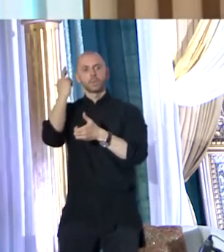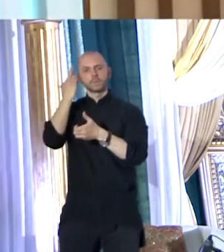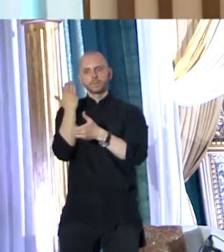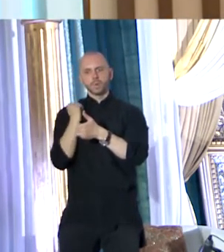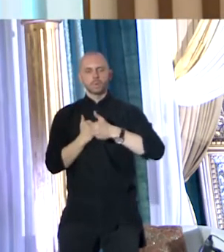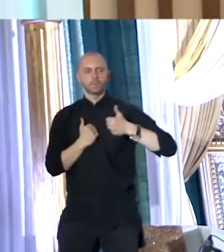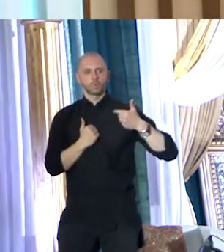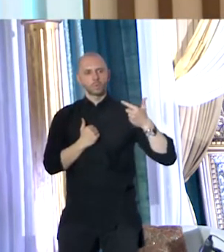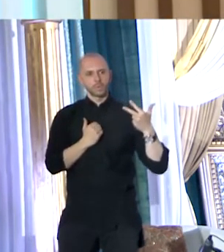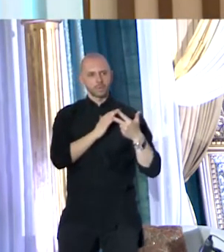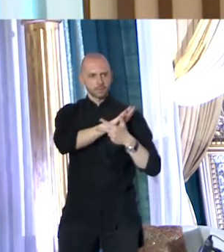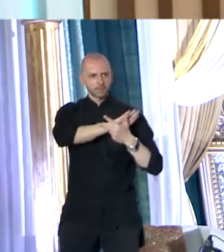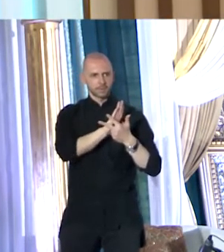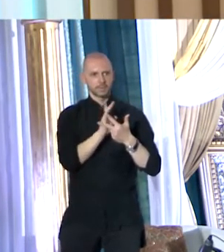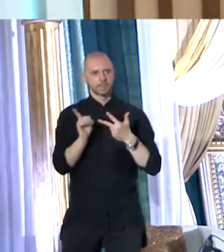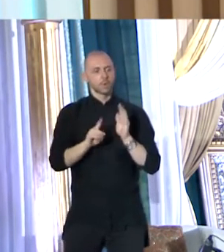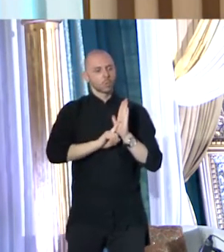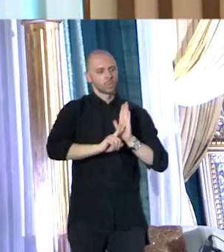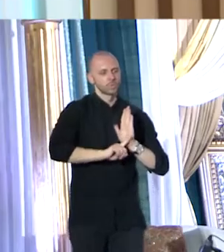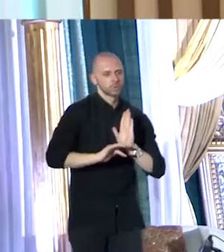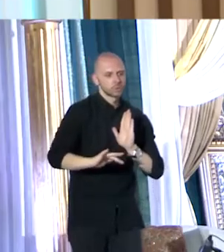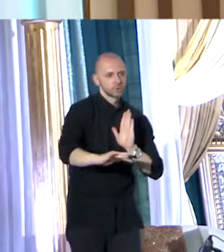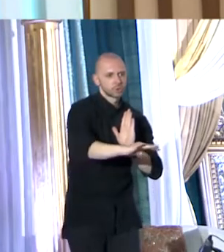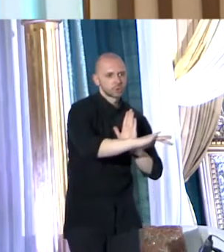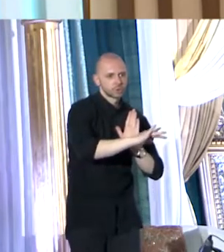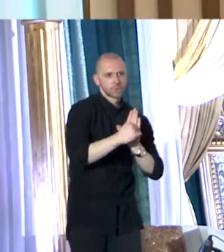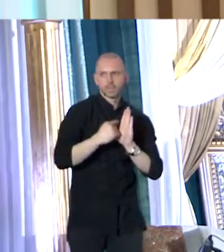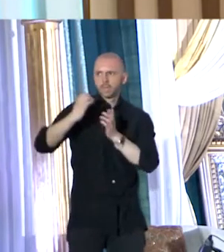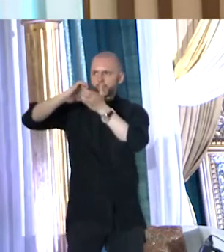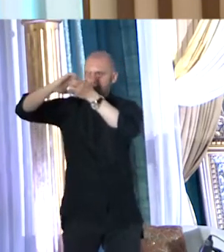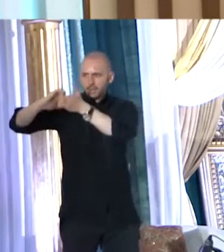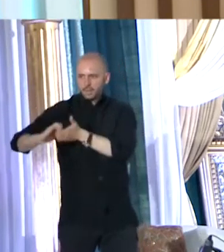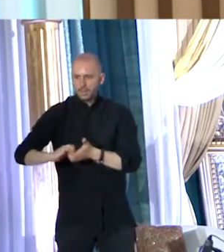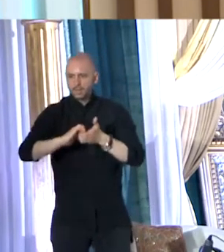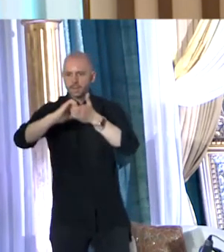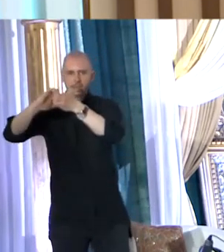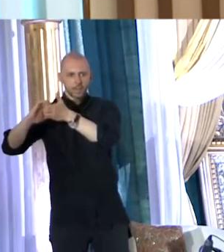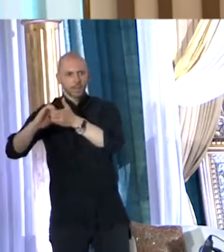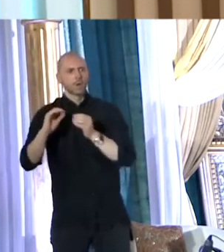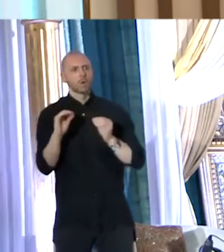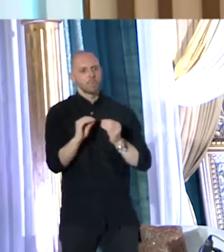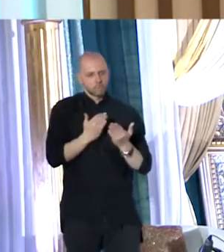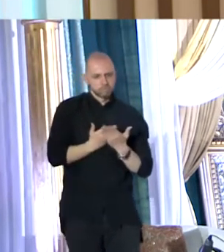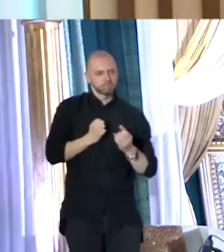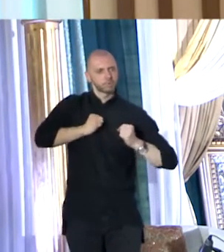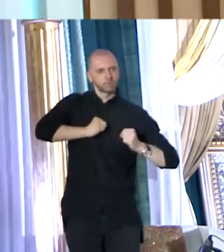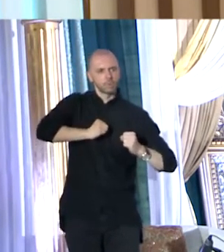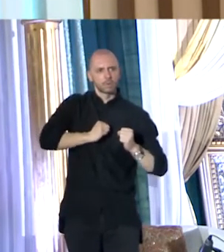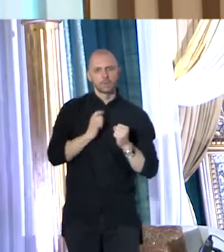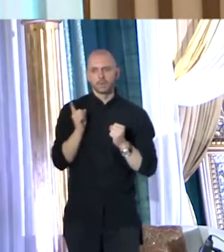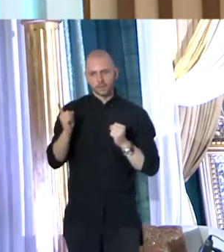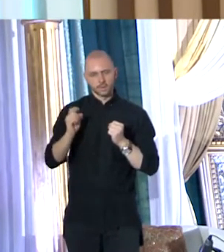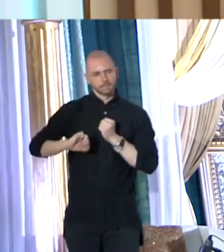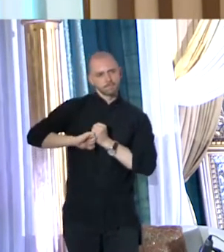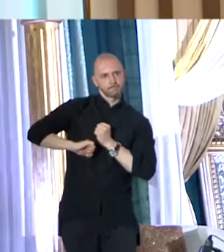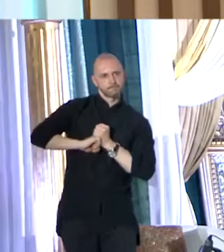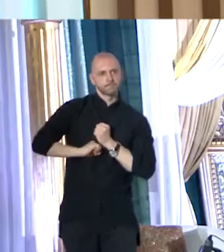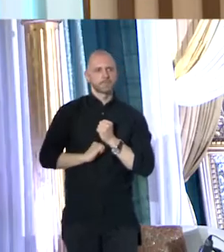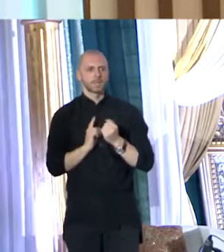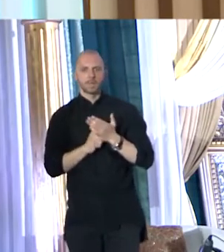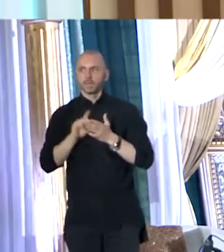the research, so we have the perspectives of these different organizations to help strengthen the questions and the focus, helped us secure